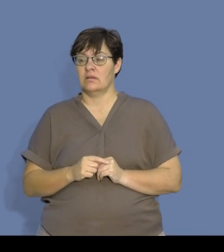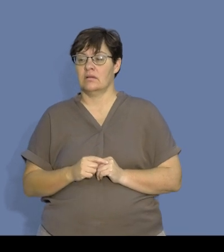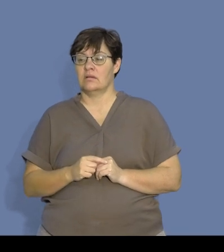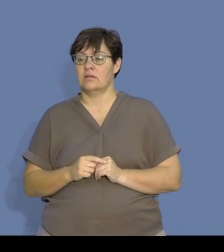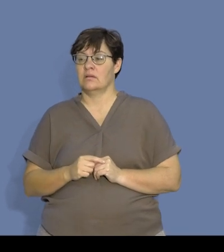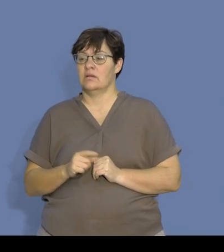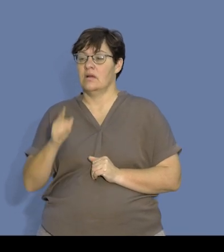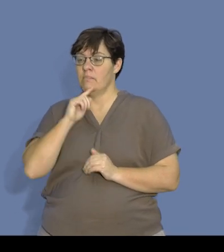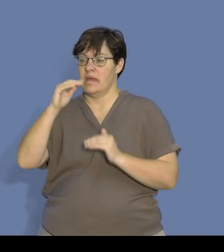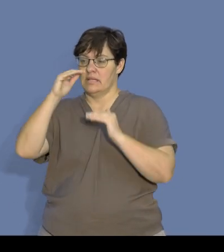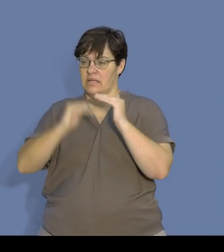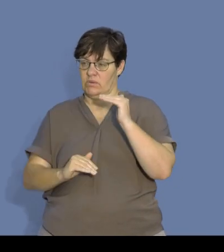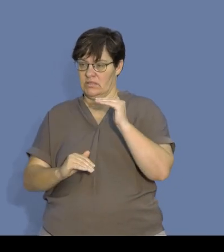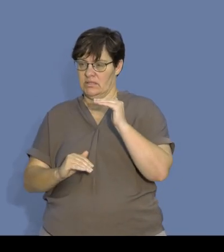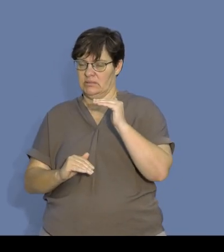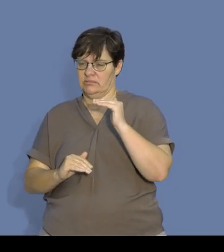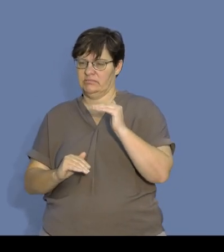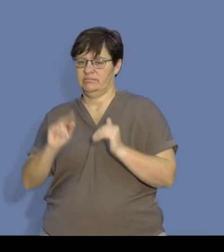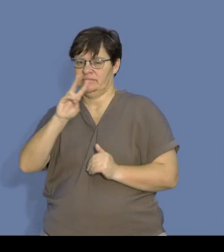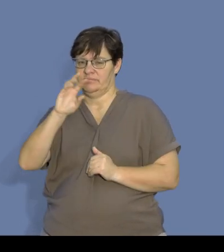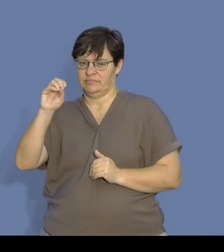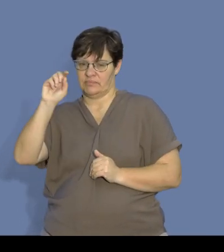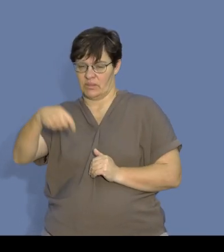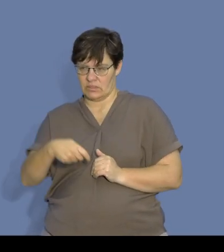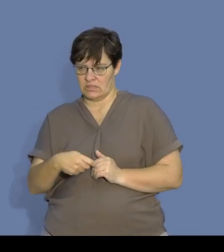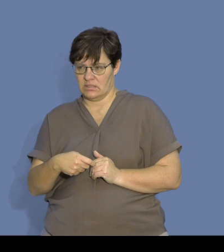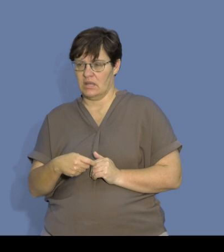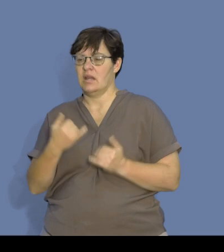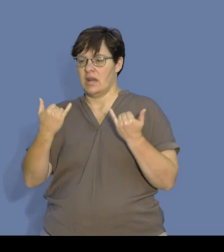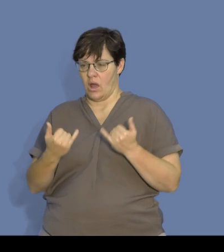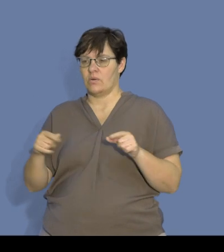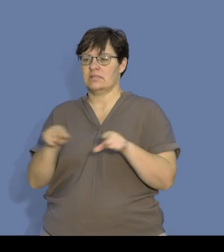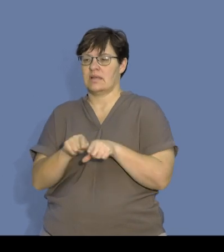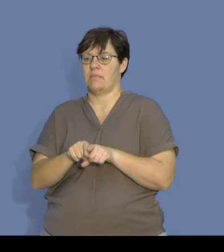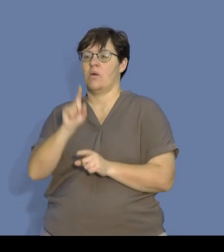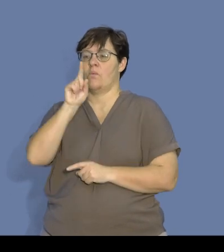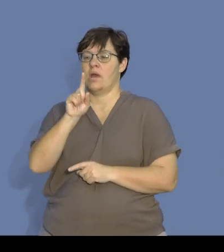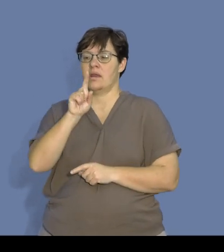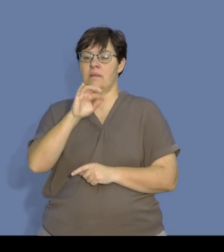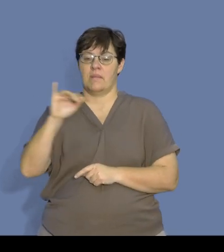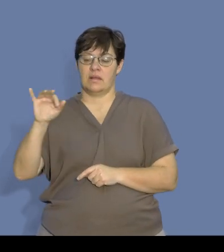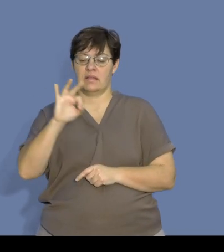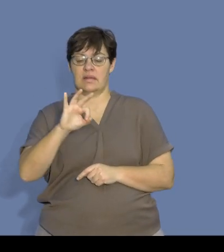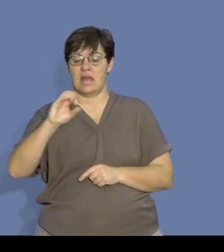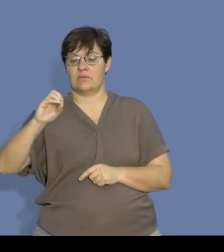Vish, his capital obviously decreased by the 200,000 to